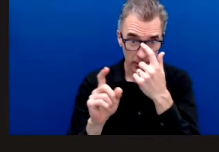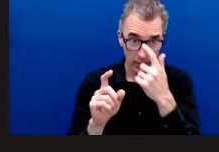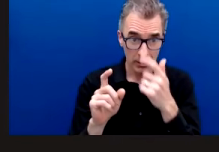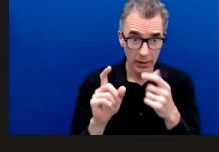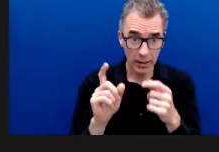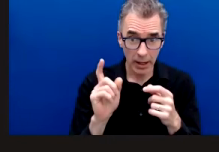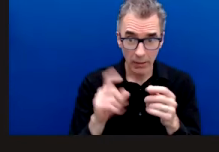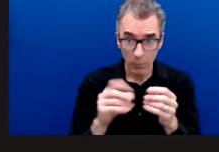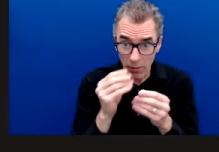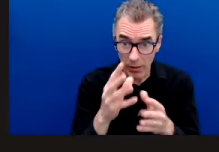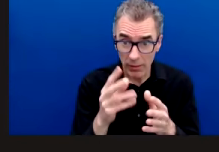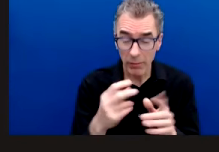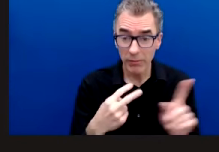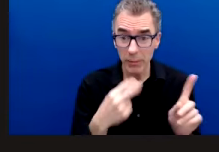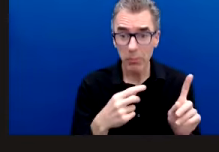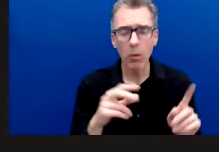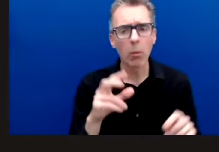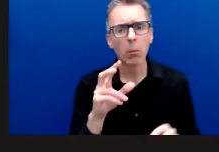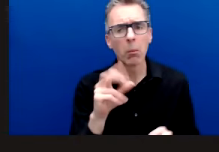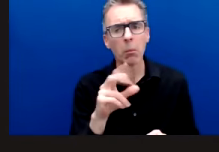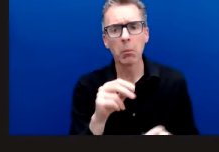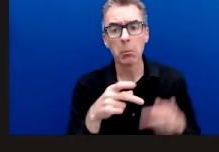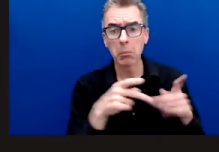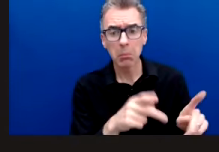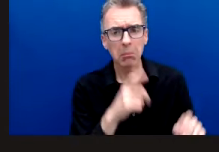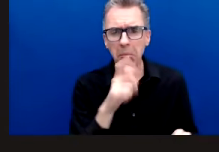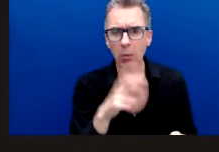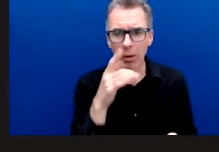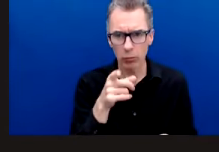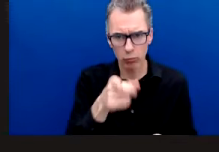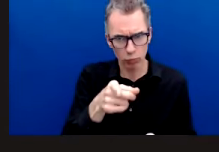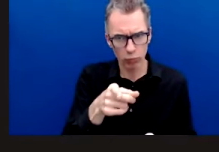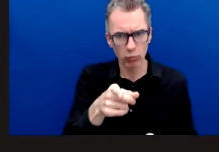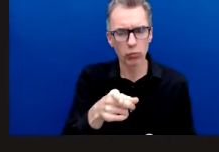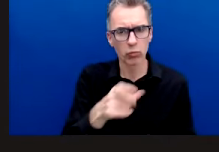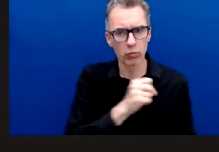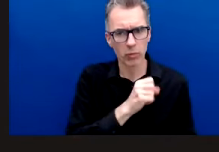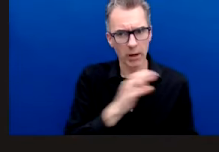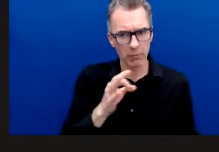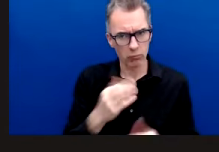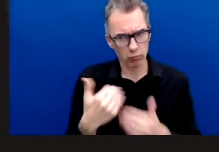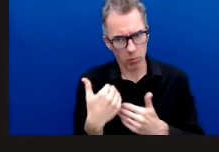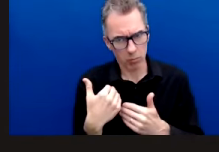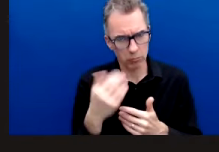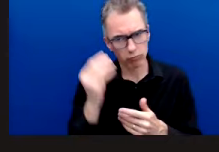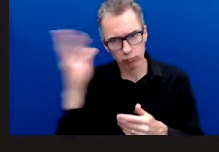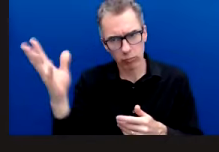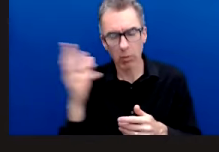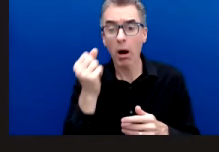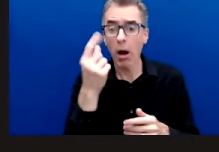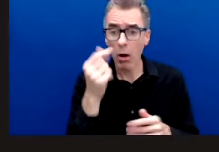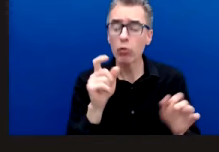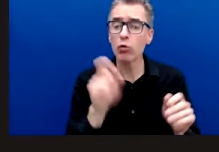Sarang's response was no permission needed as you are a responsible employee. But as Gladdy had been saying, you want to let the student